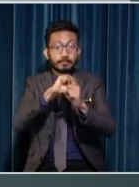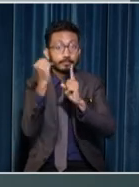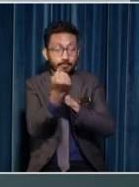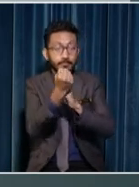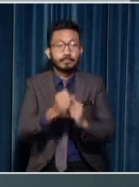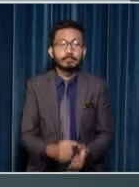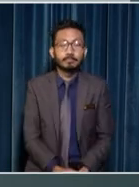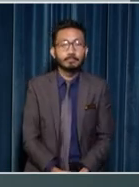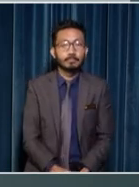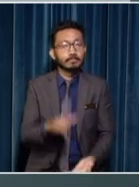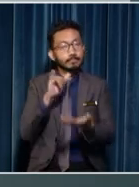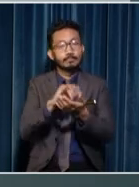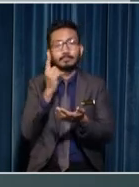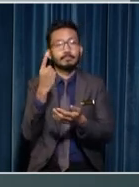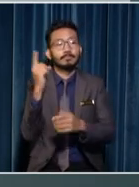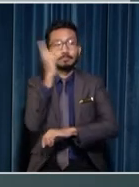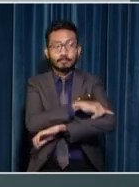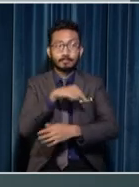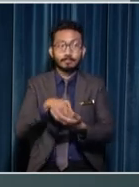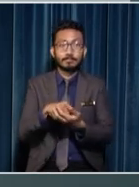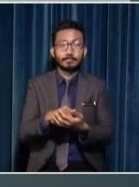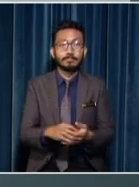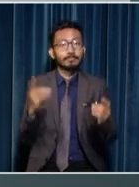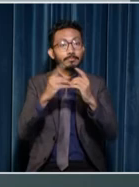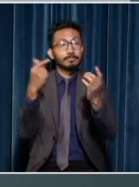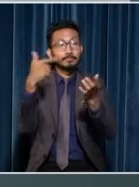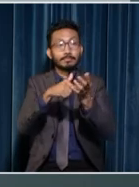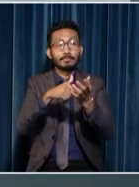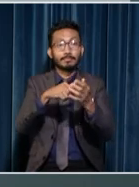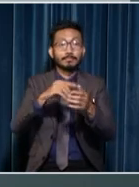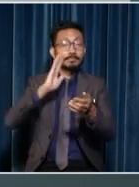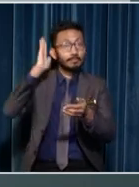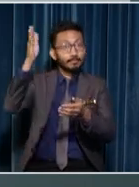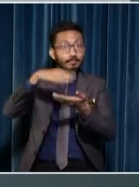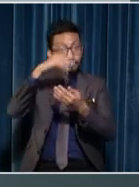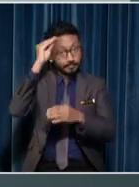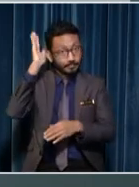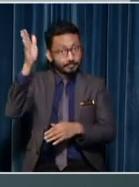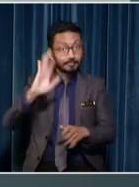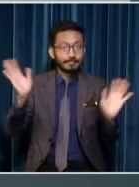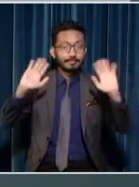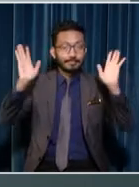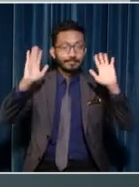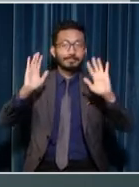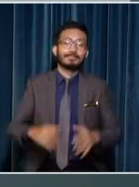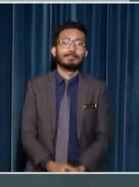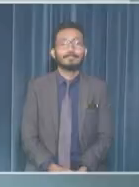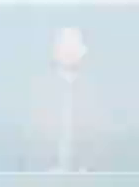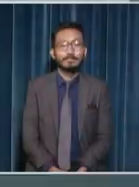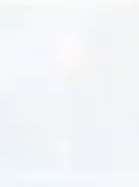situations. That's all for today. See you again in the next lesson. Bye!